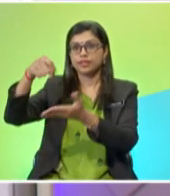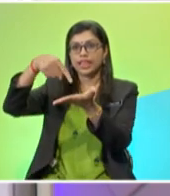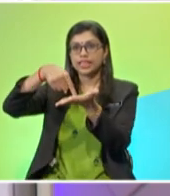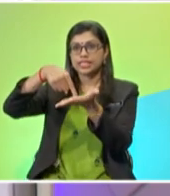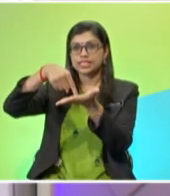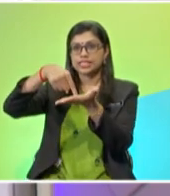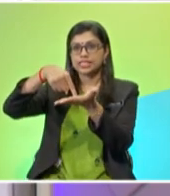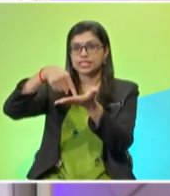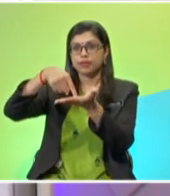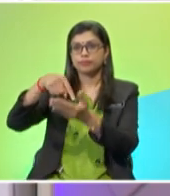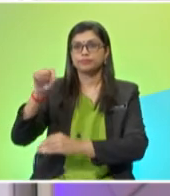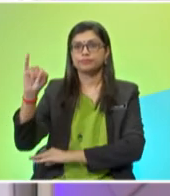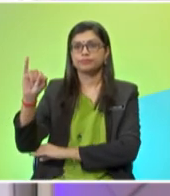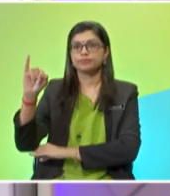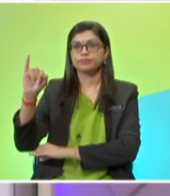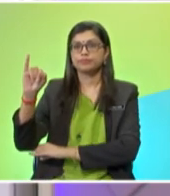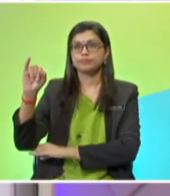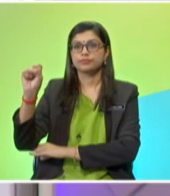is